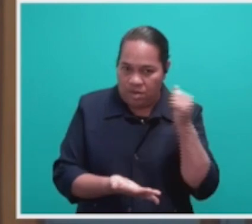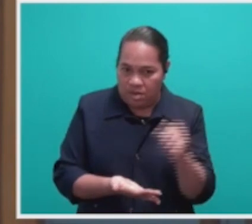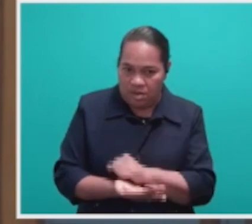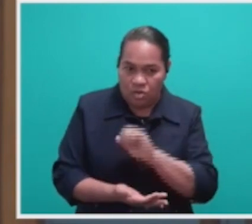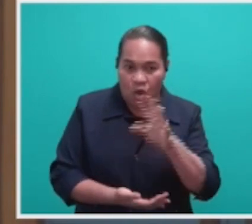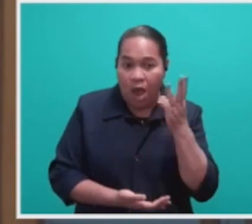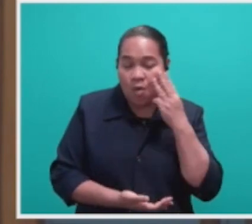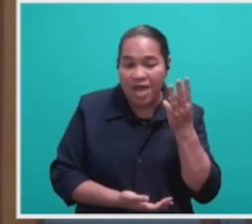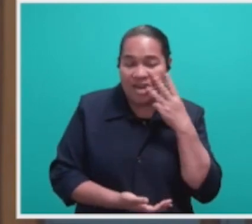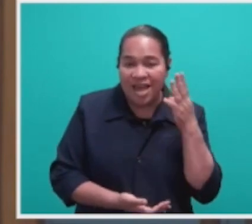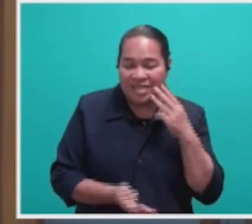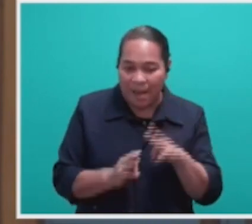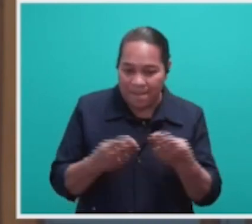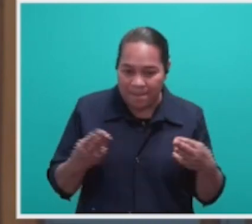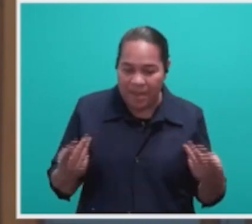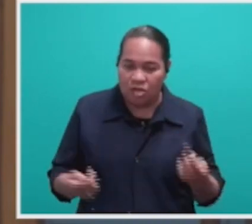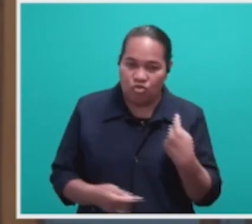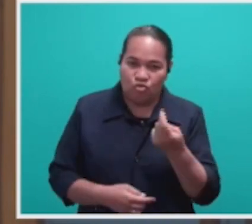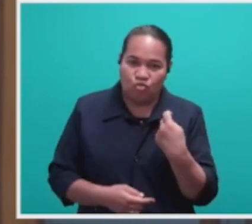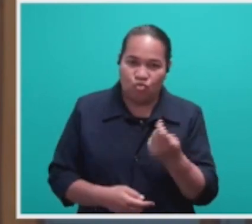awareness material very soon.